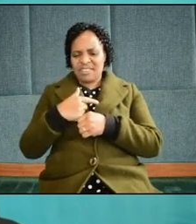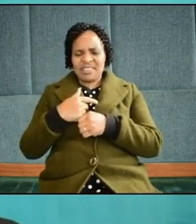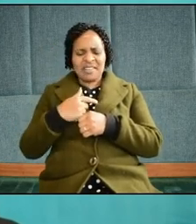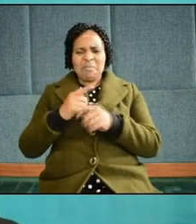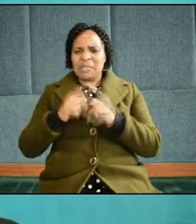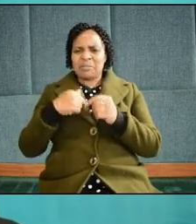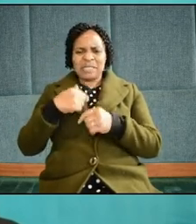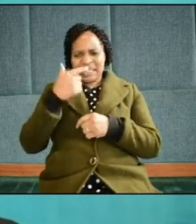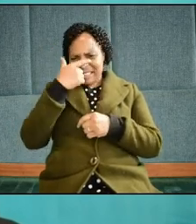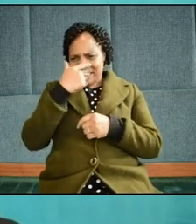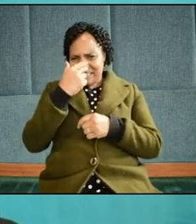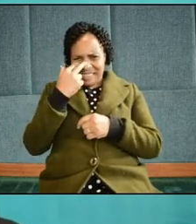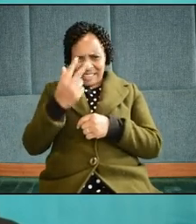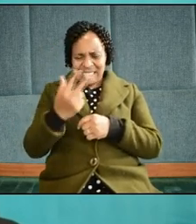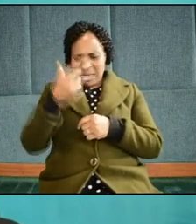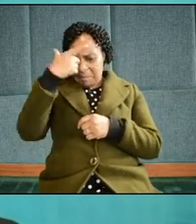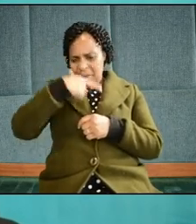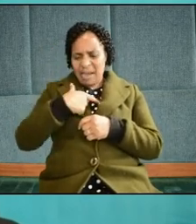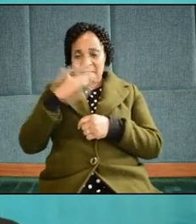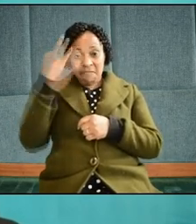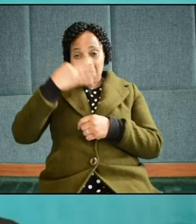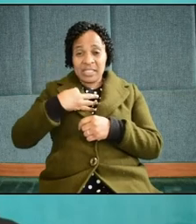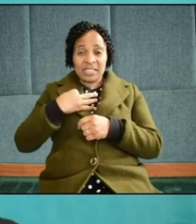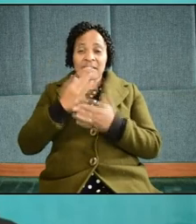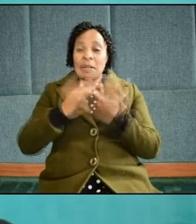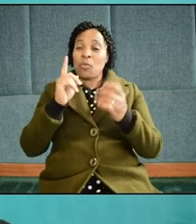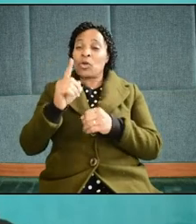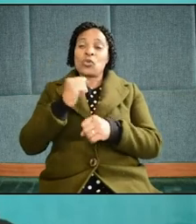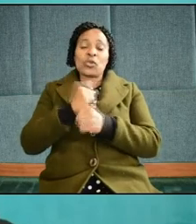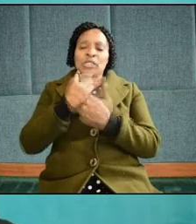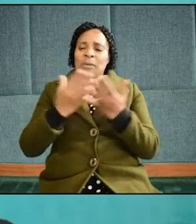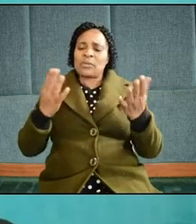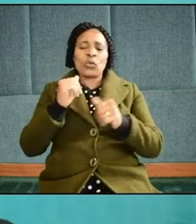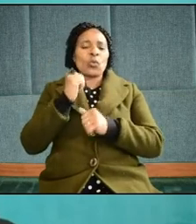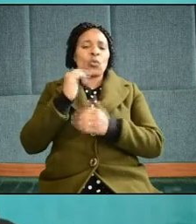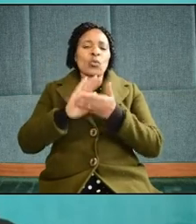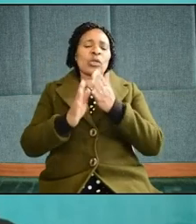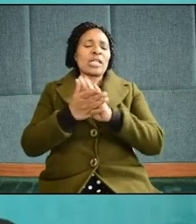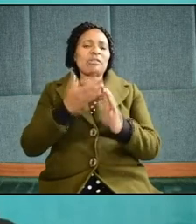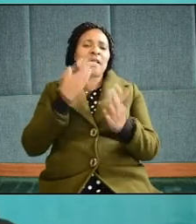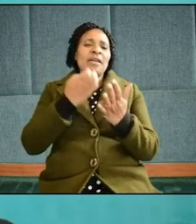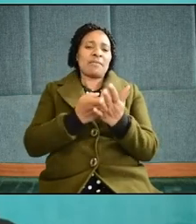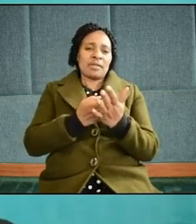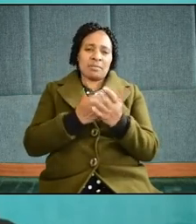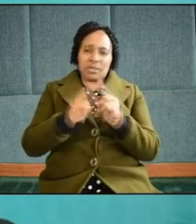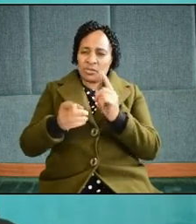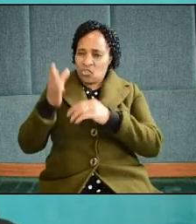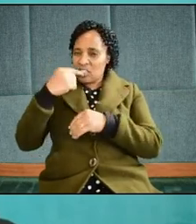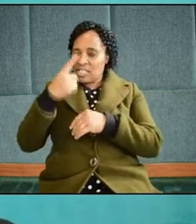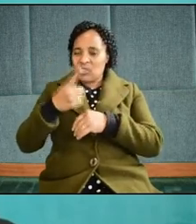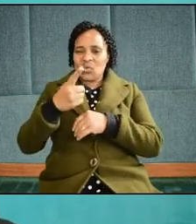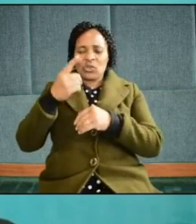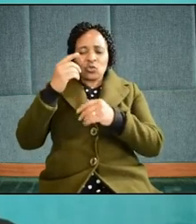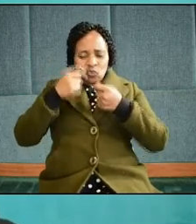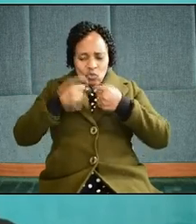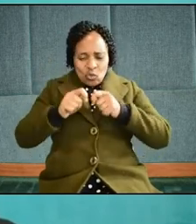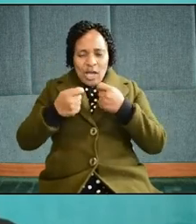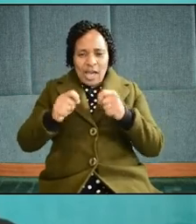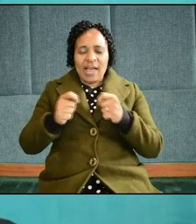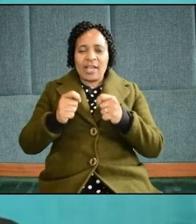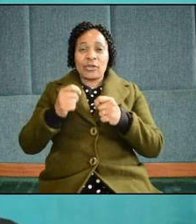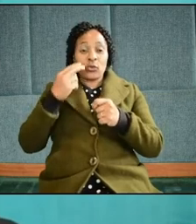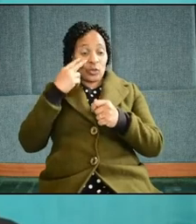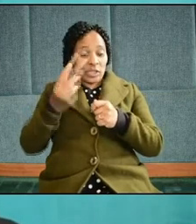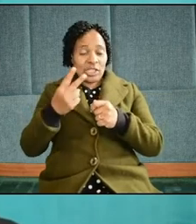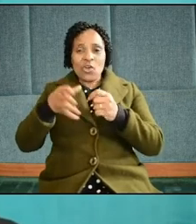faith as someone just doing something without evidence. But God says, taste and know that the Lord is good. He doesn't